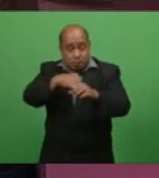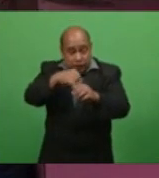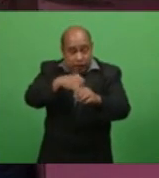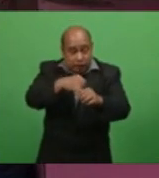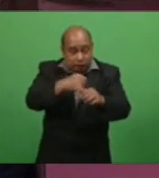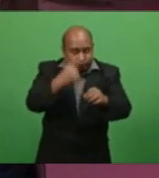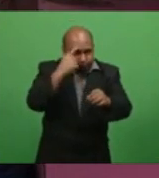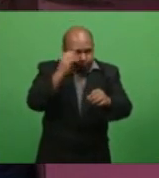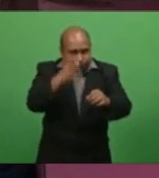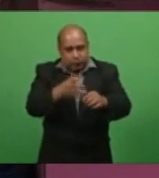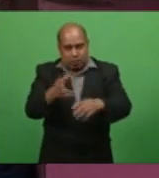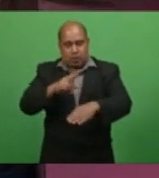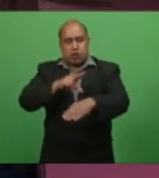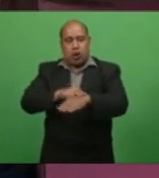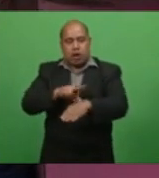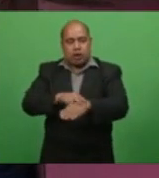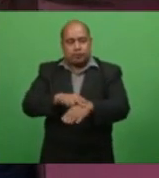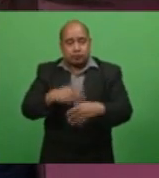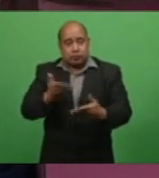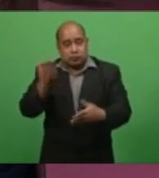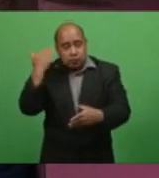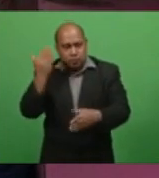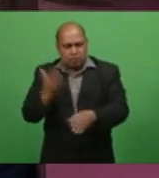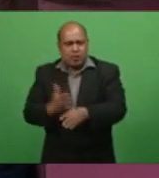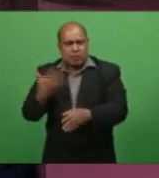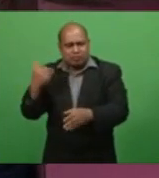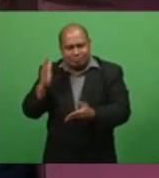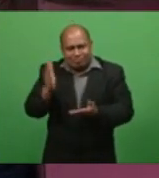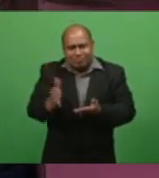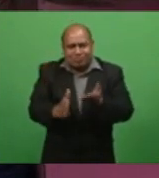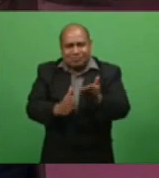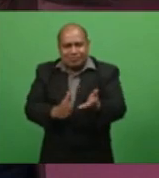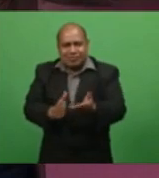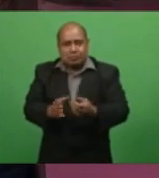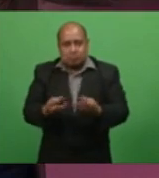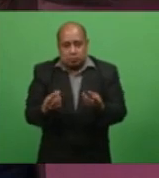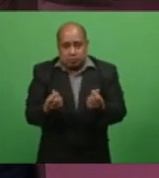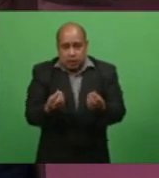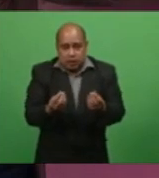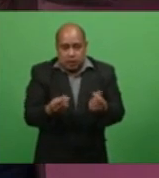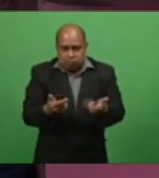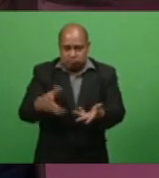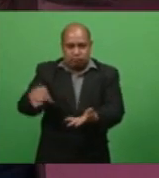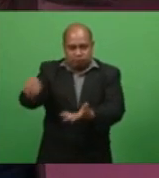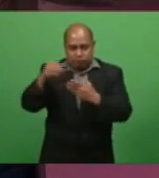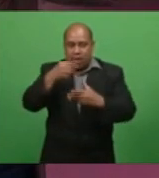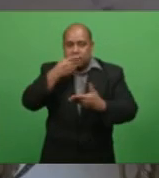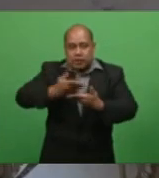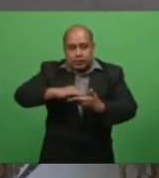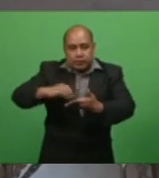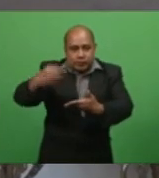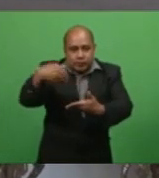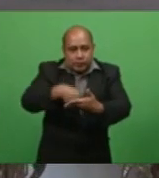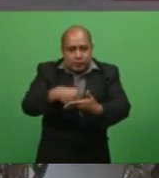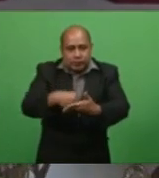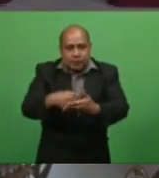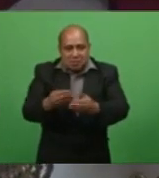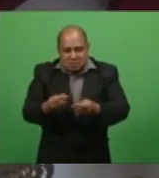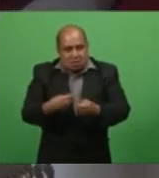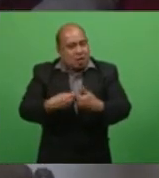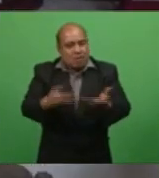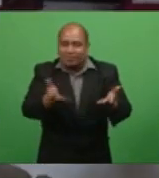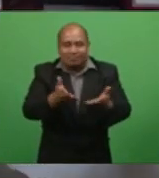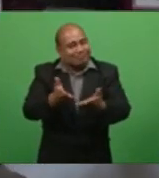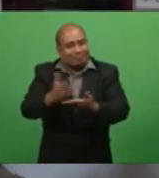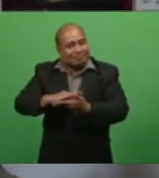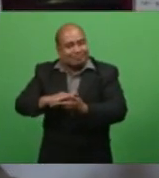either first prize, second or third, whatever they got. So they get cash in the envelope. So they won't open the envelope. They were such good boys that they